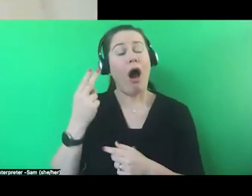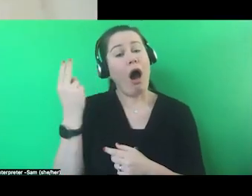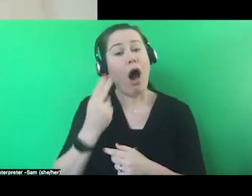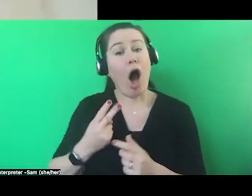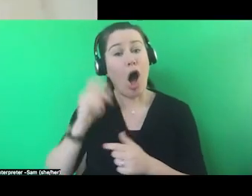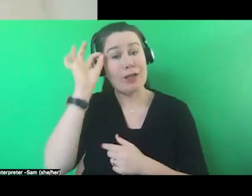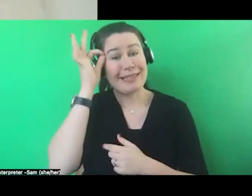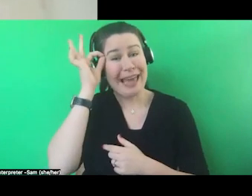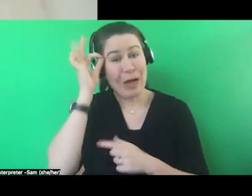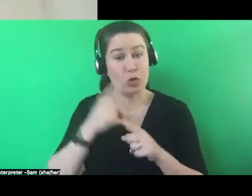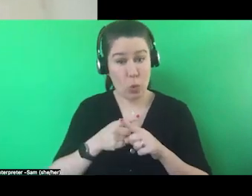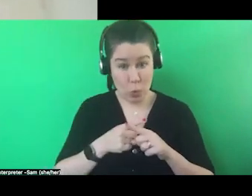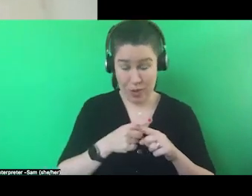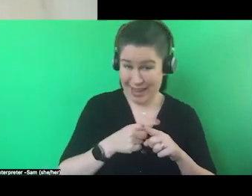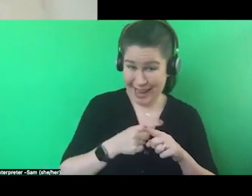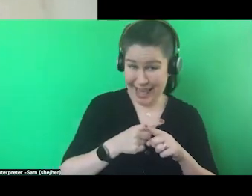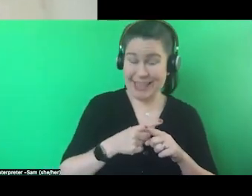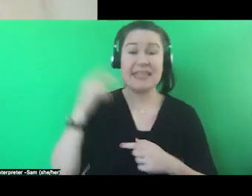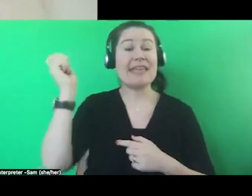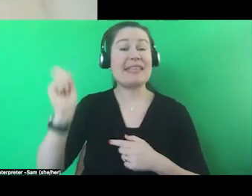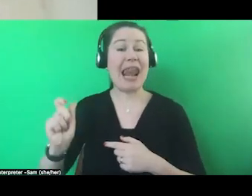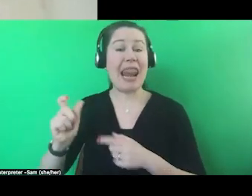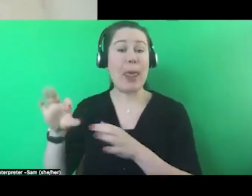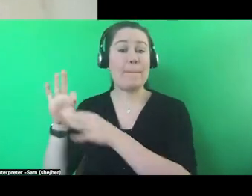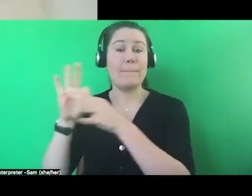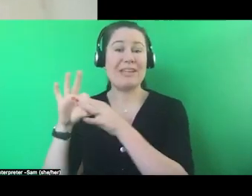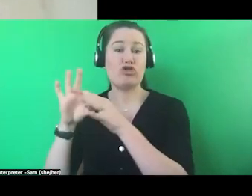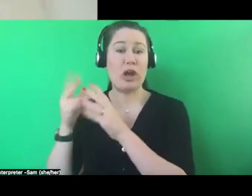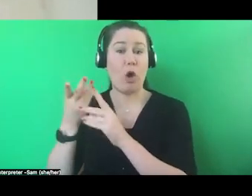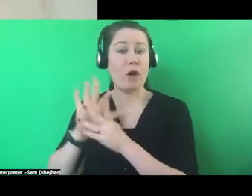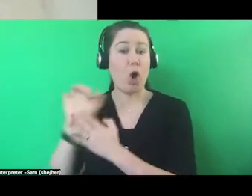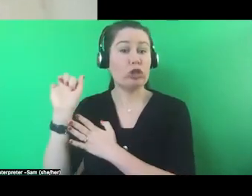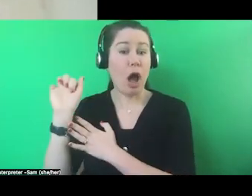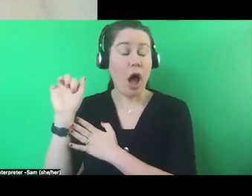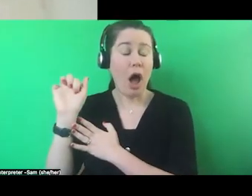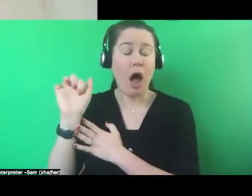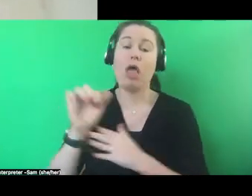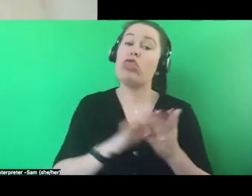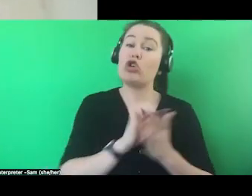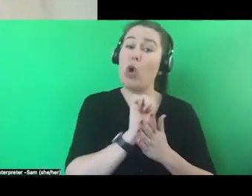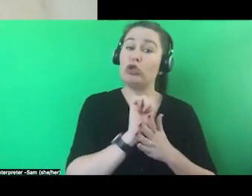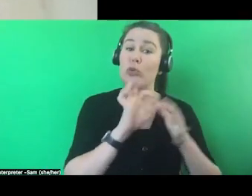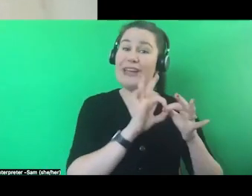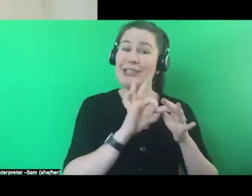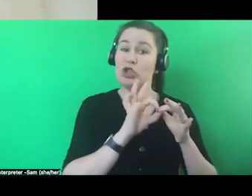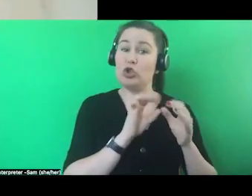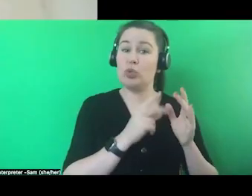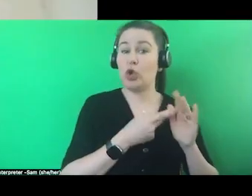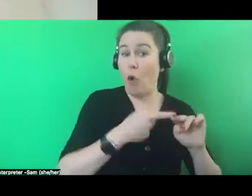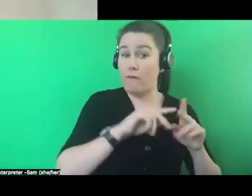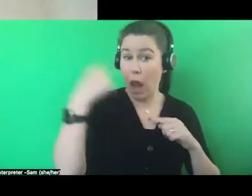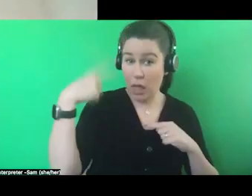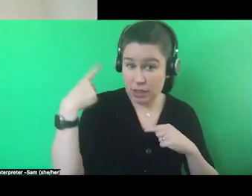to the Italian Ministry of Culture, to the Italian Cultural Institute of London, and the